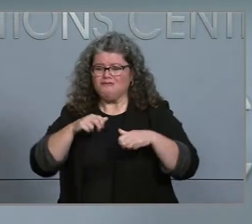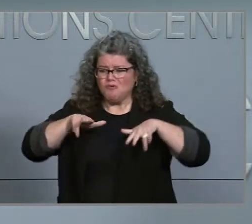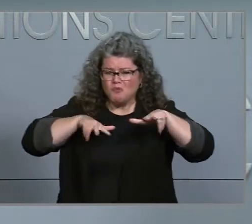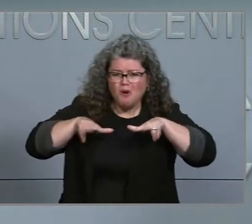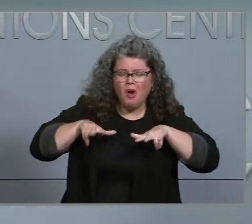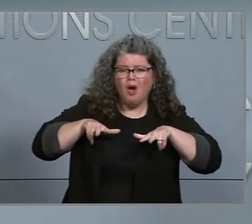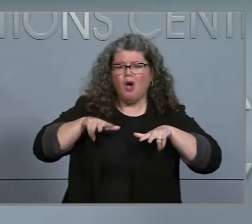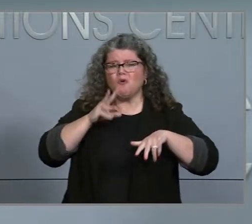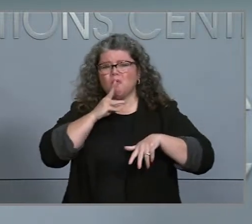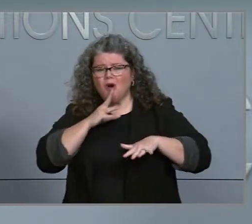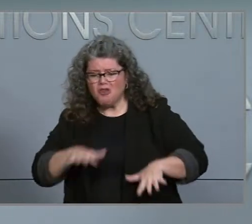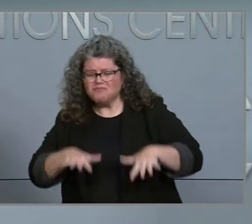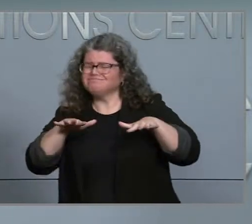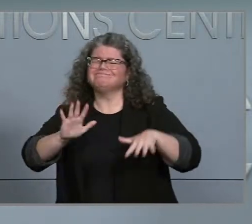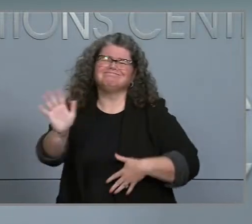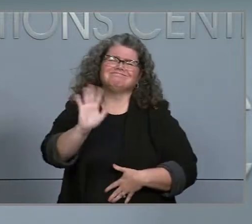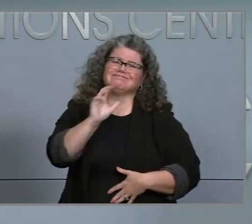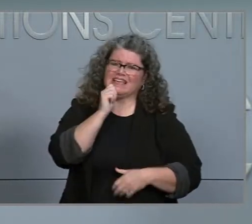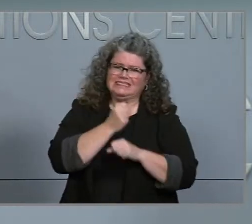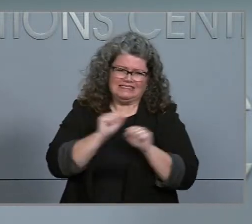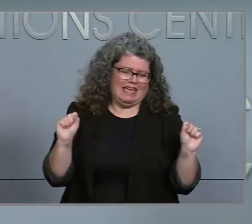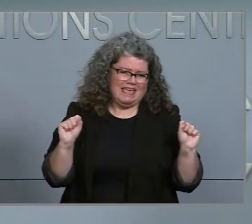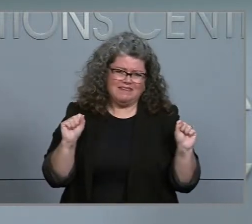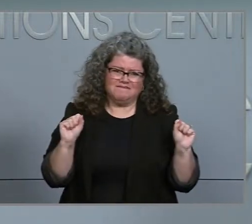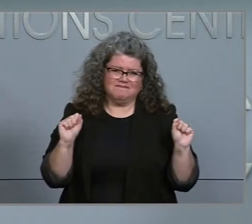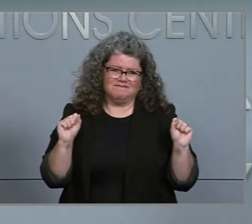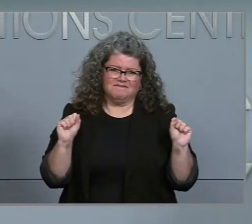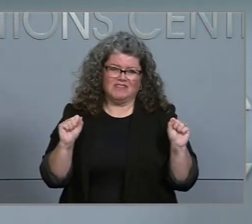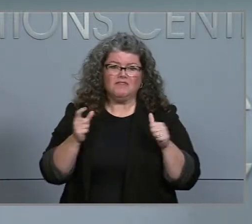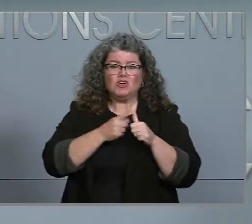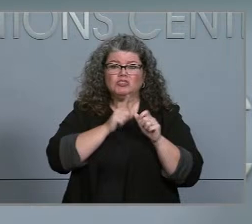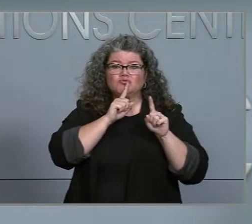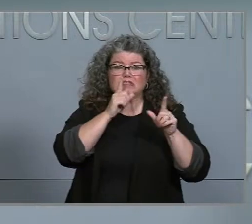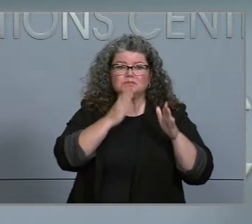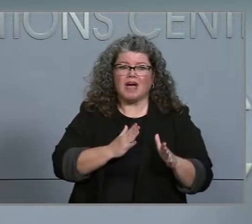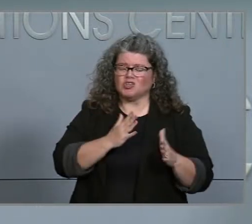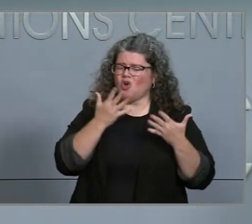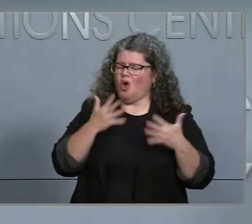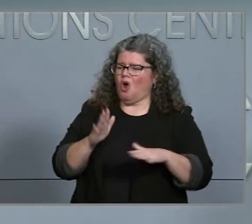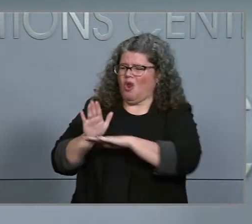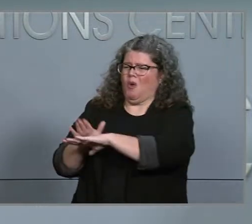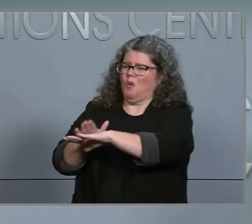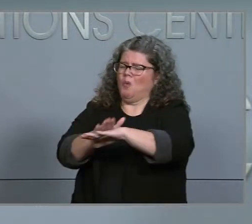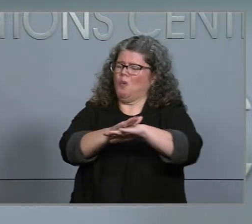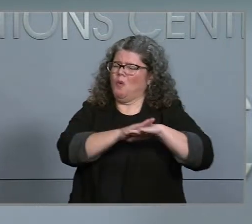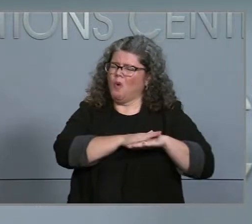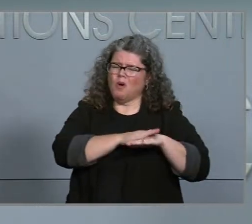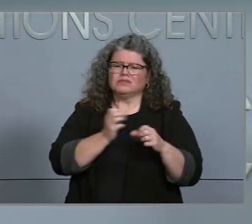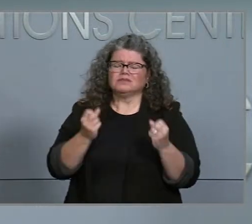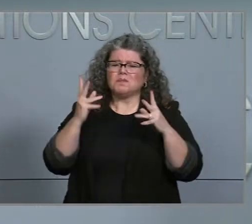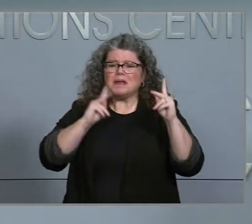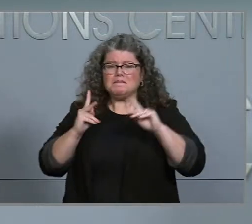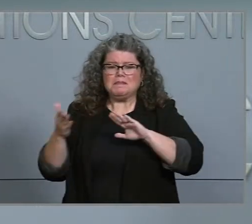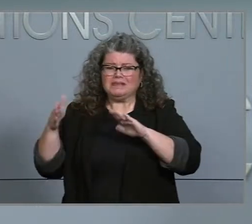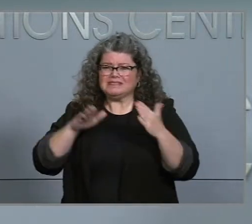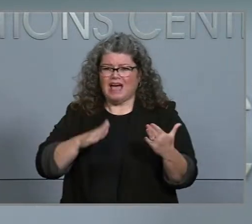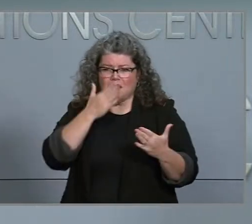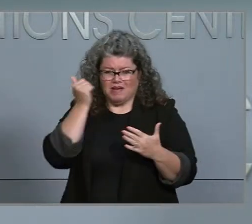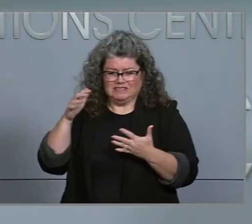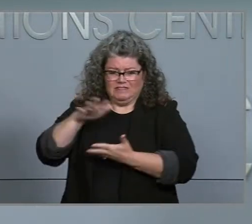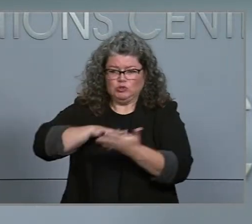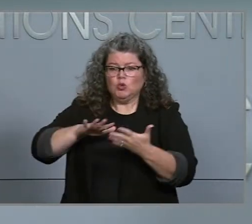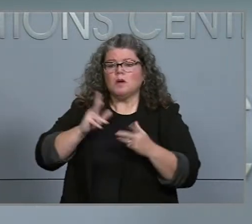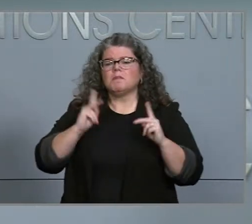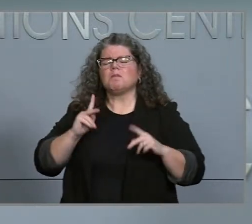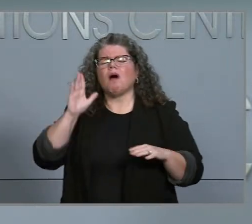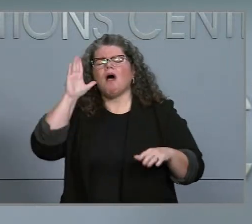Department of Transportation and our first responders will tell you that we've lost too many lives after these storms because of people trying to